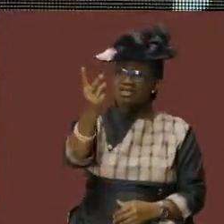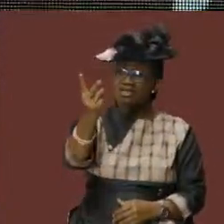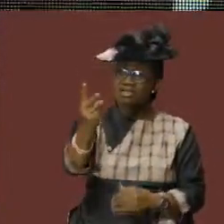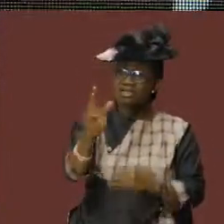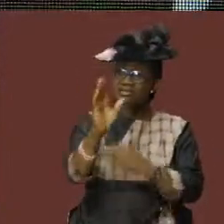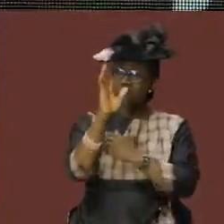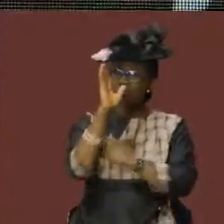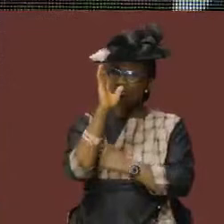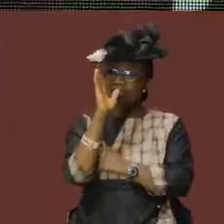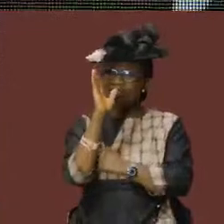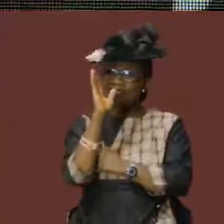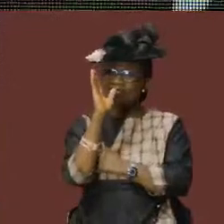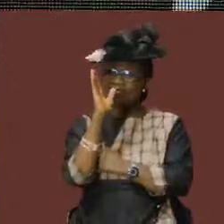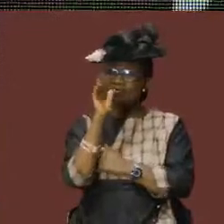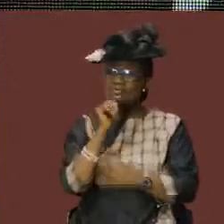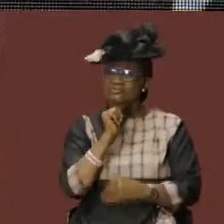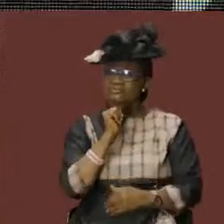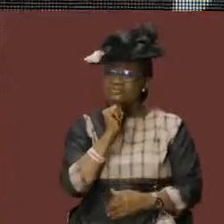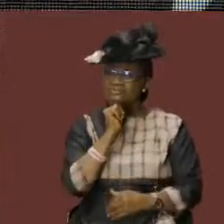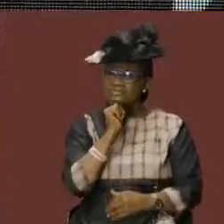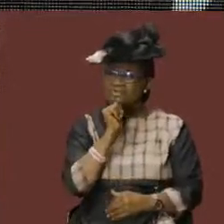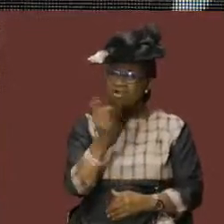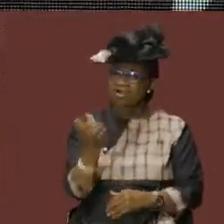invisible God,